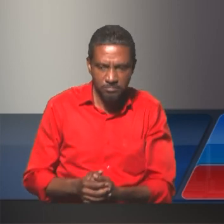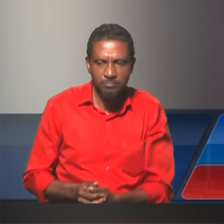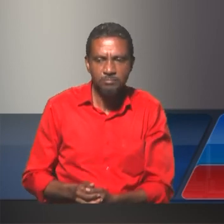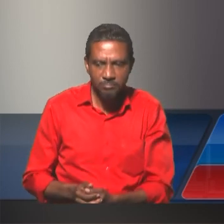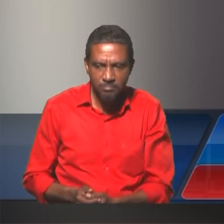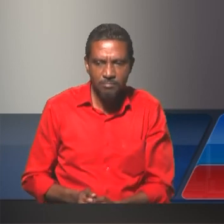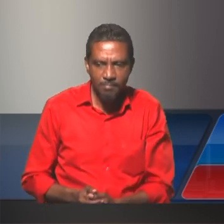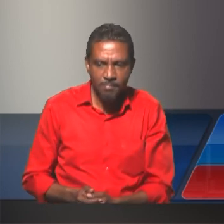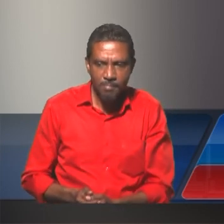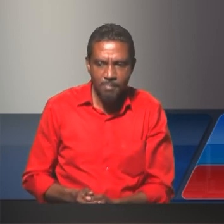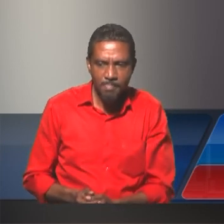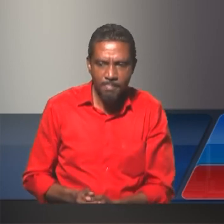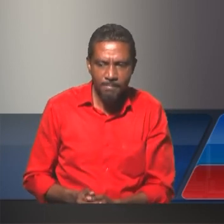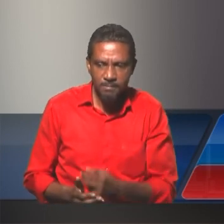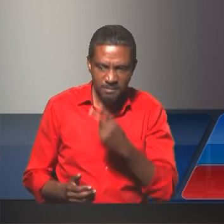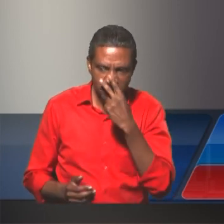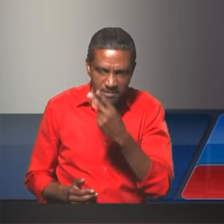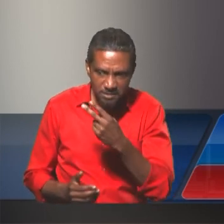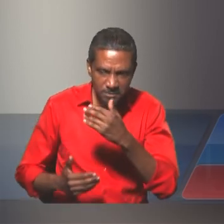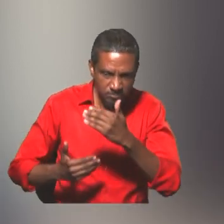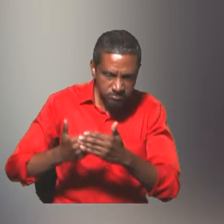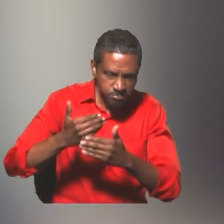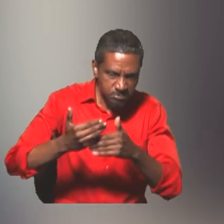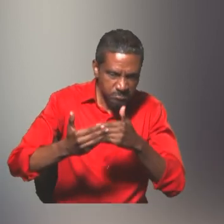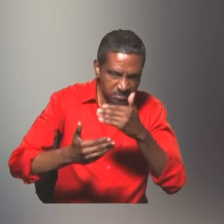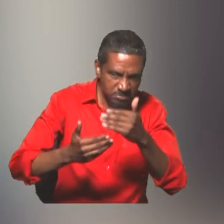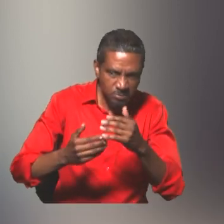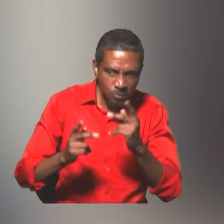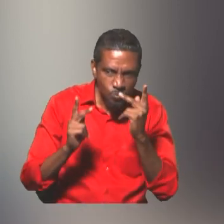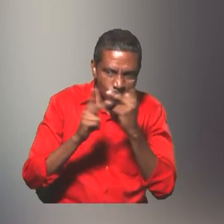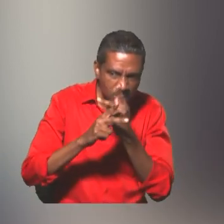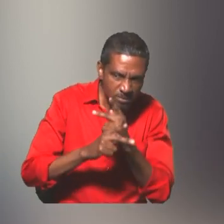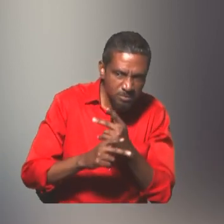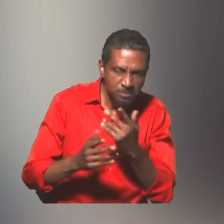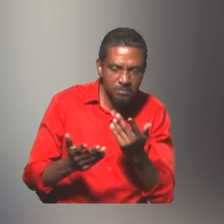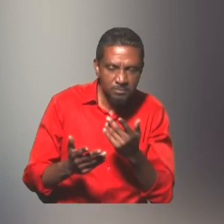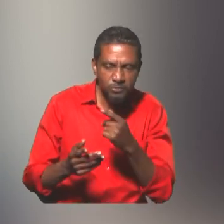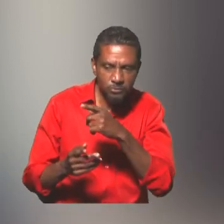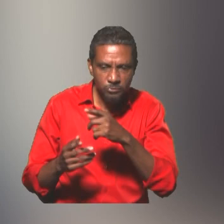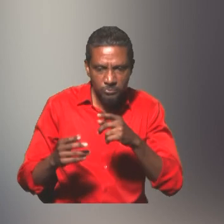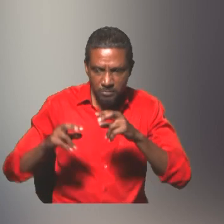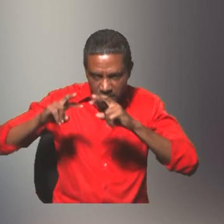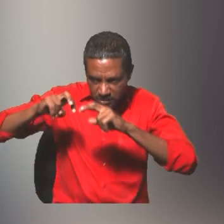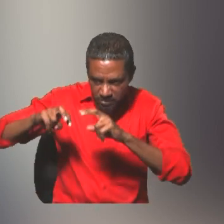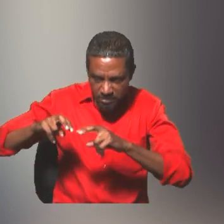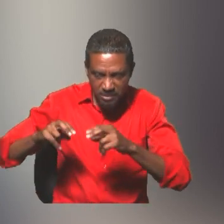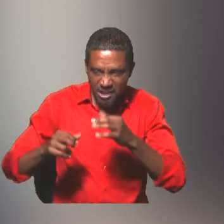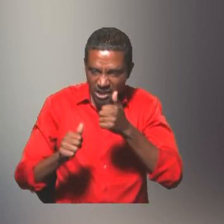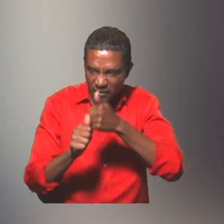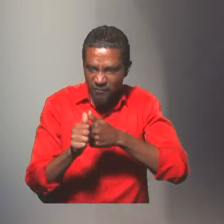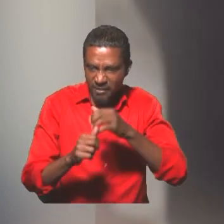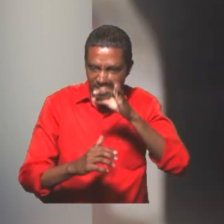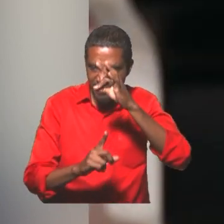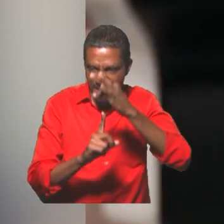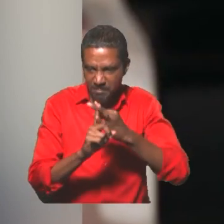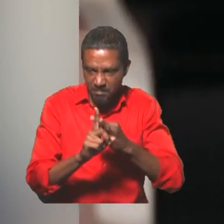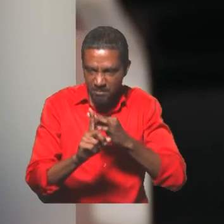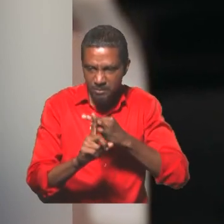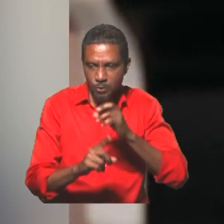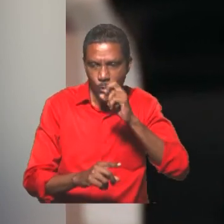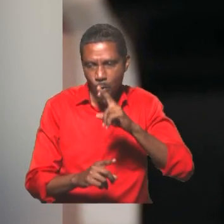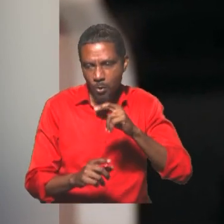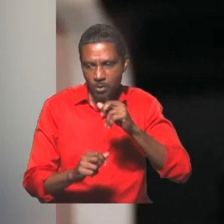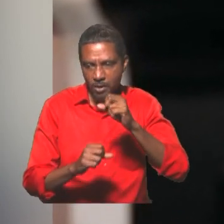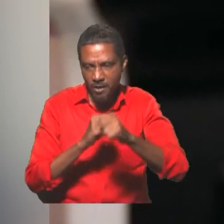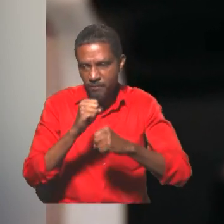In terms of the progression of the glaucoma and everything, when you come and have your eye exams done every 9 months or every year, we could determine whether